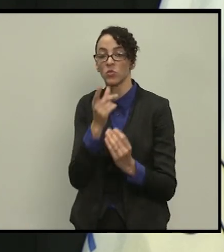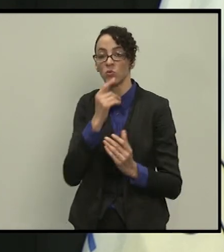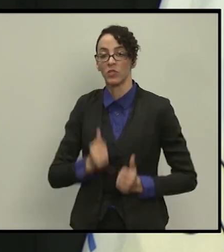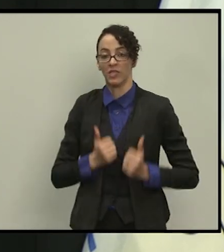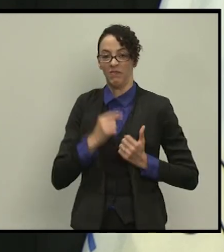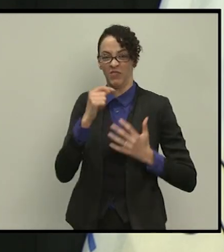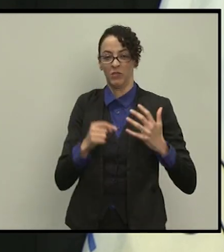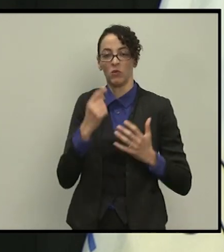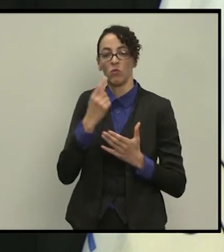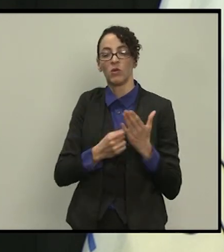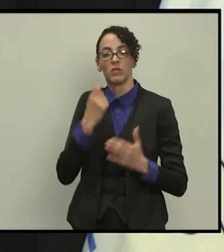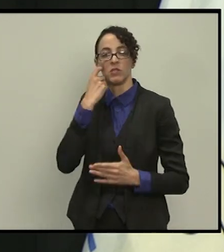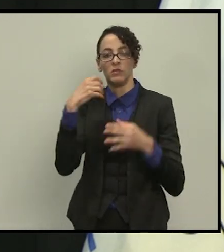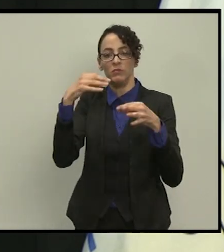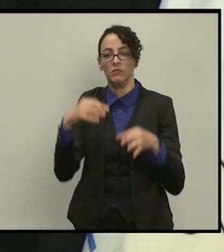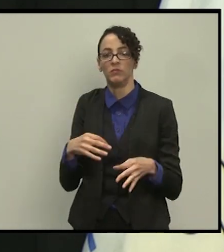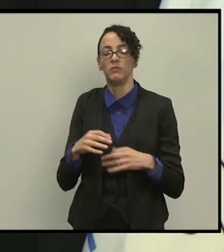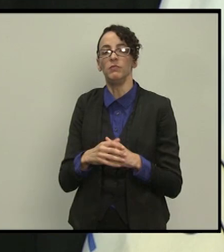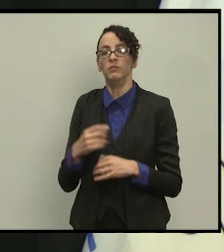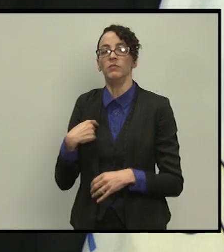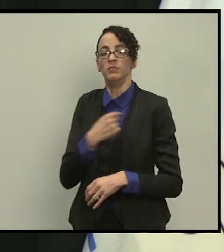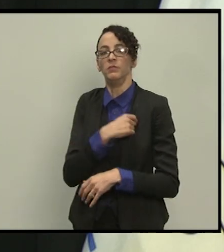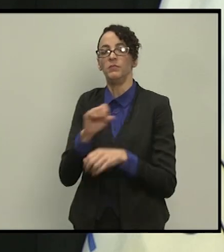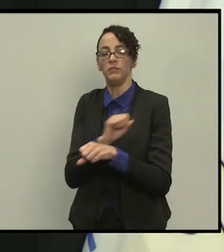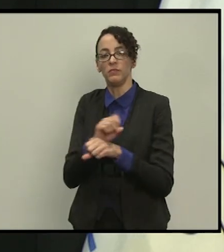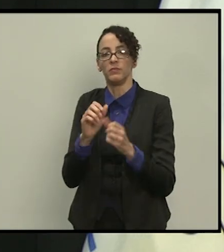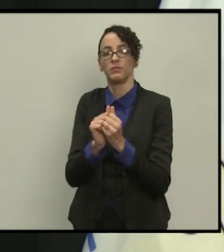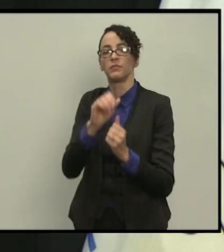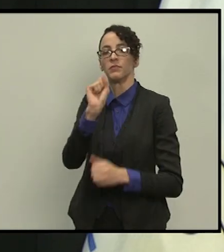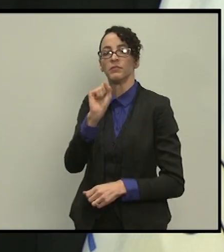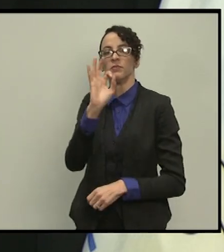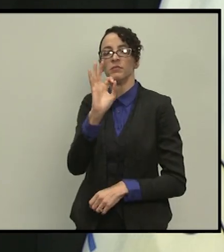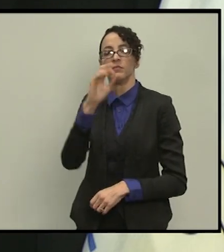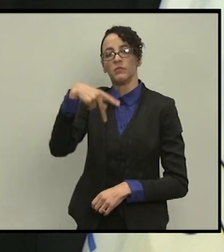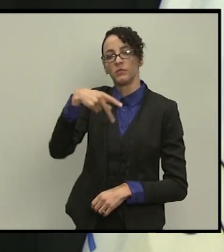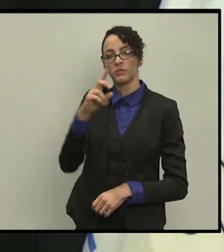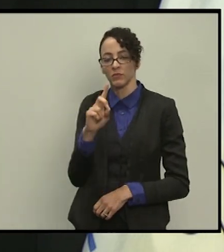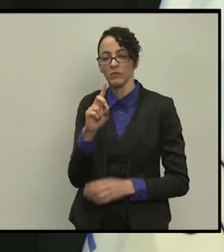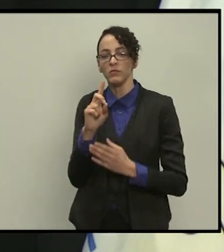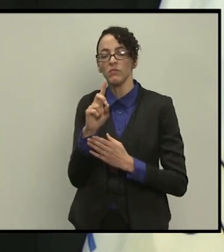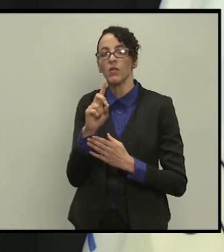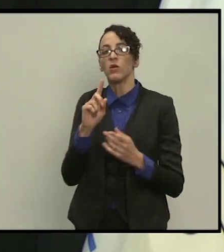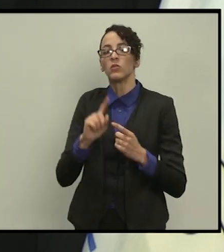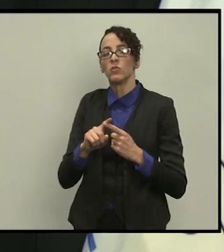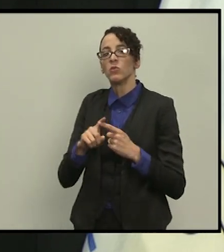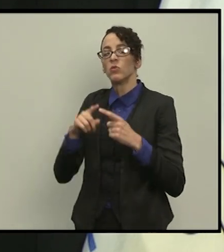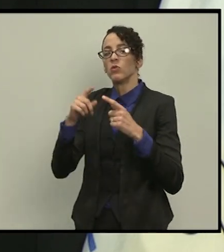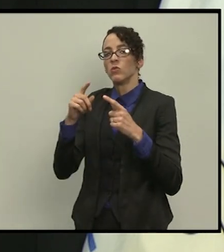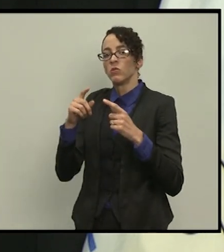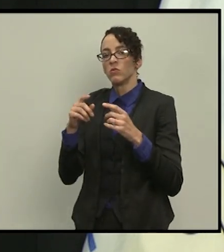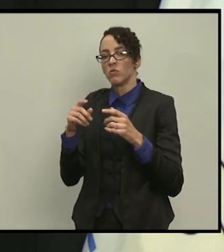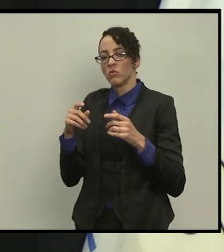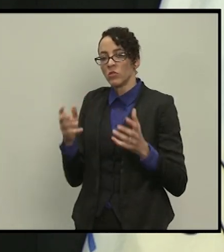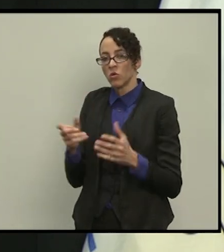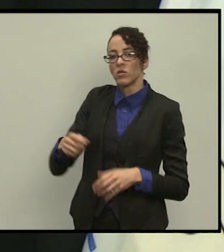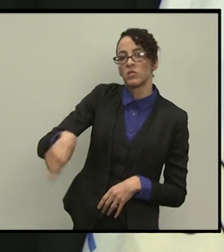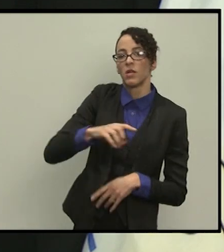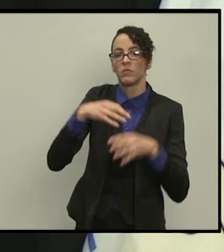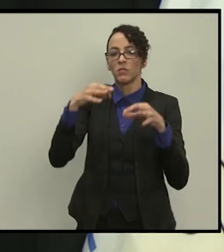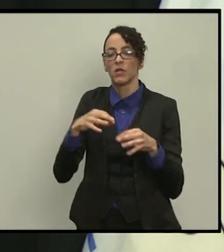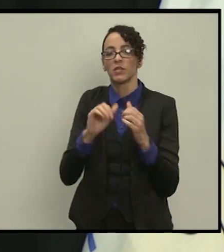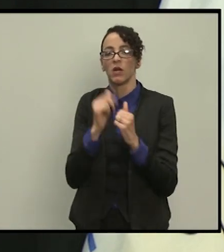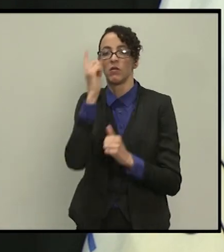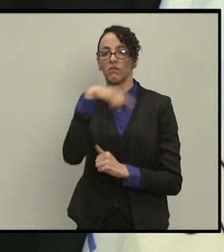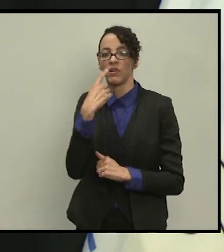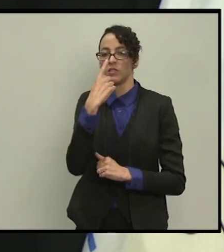working along with the SFPD to distribute face coverings and information about social distancing, working in partnership with many